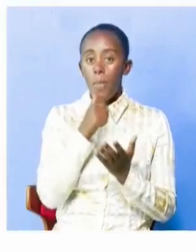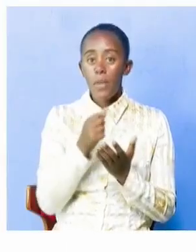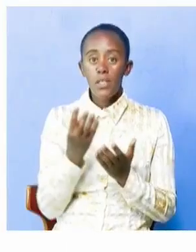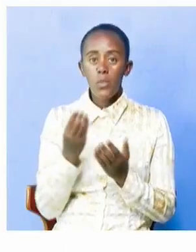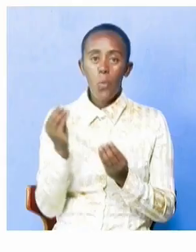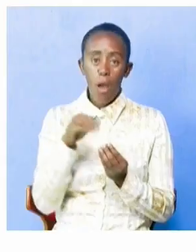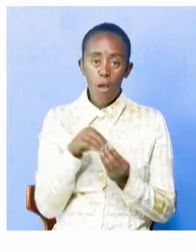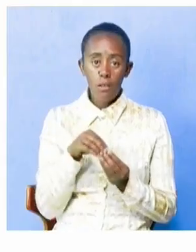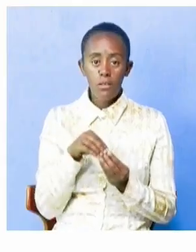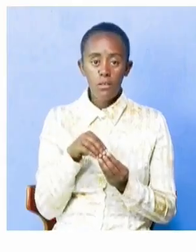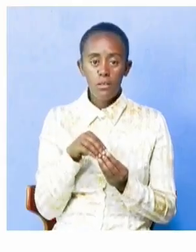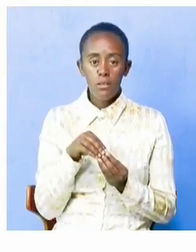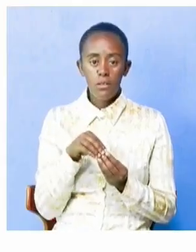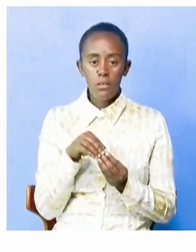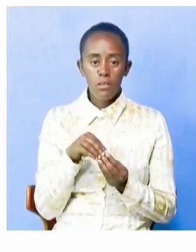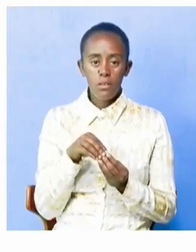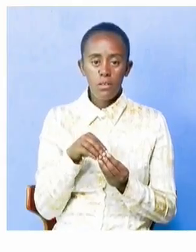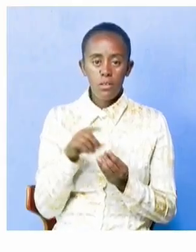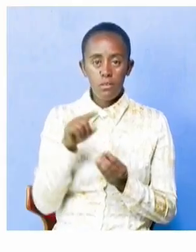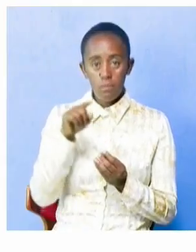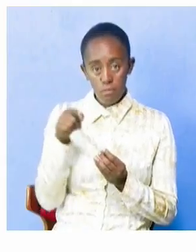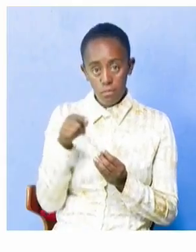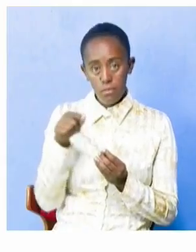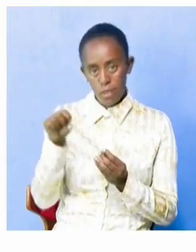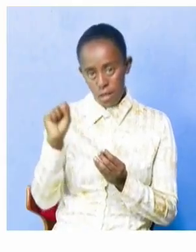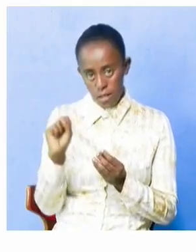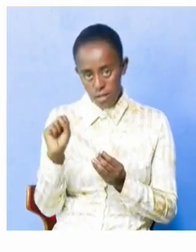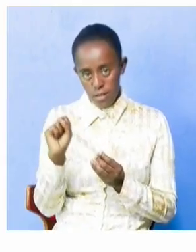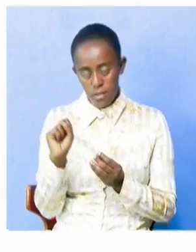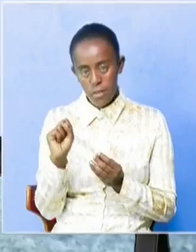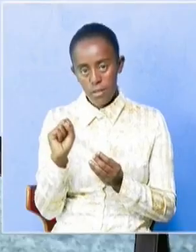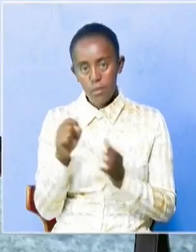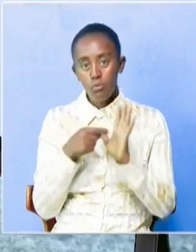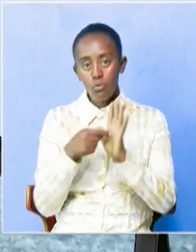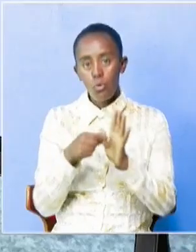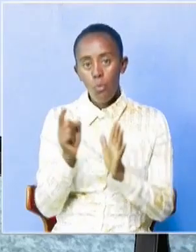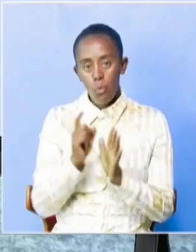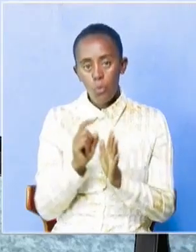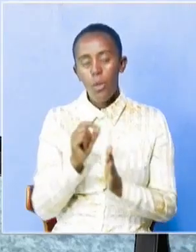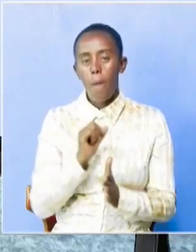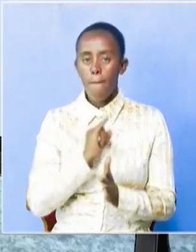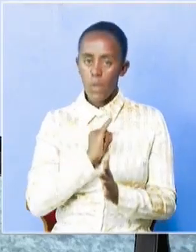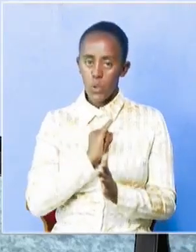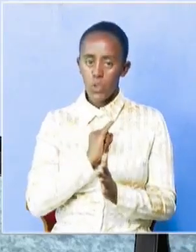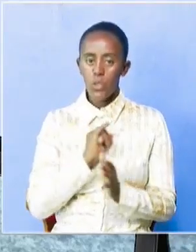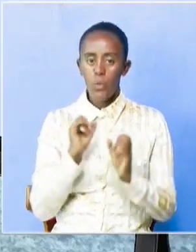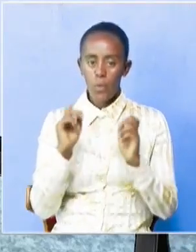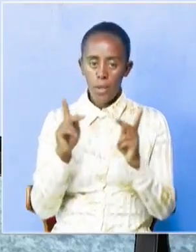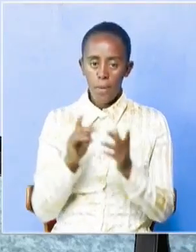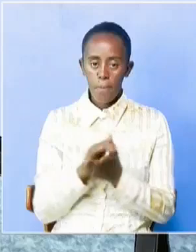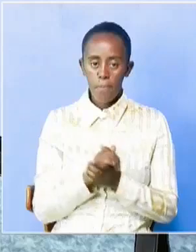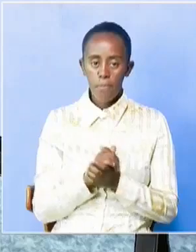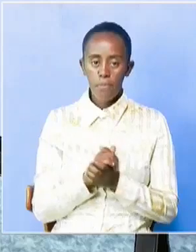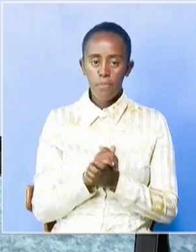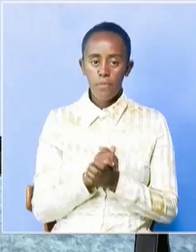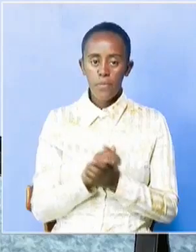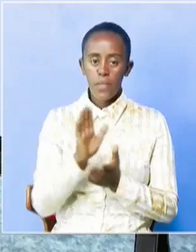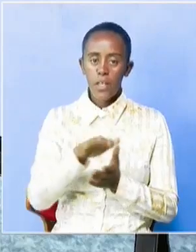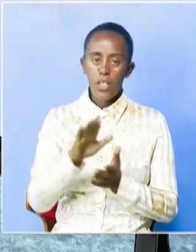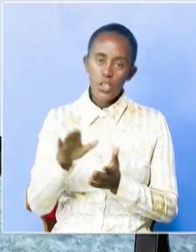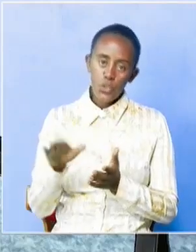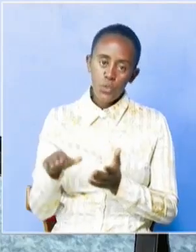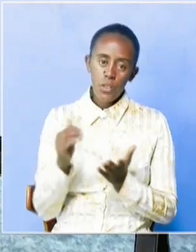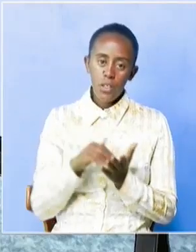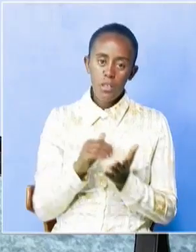what? Apostrophe first and then S to show possession, okay? Children,